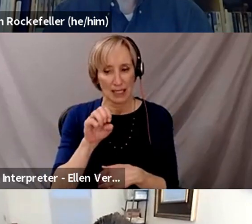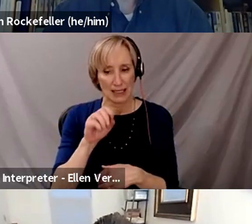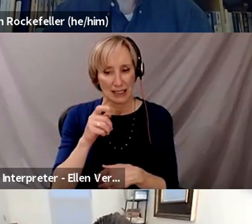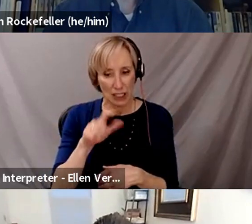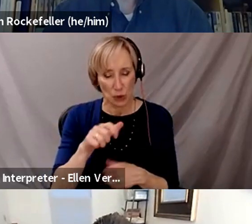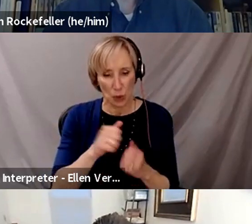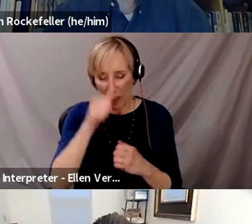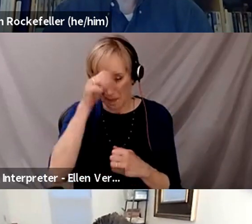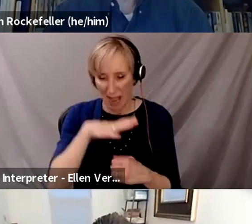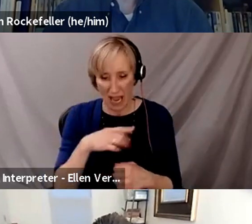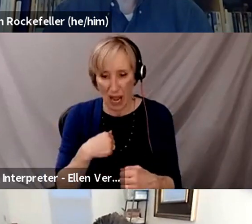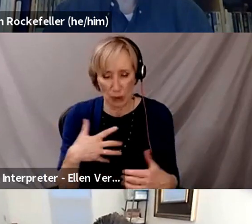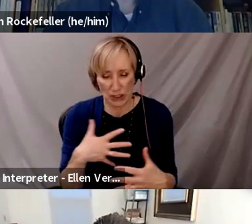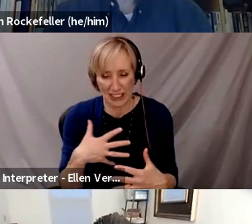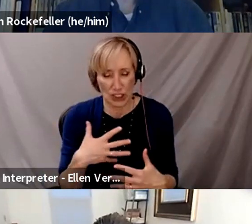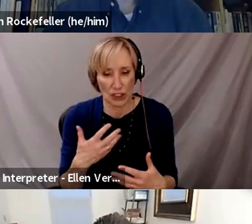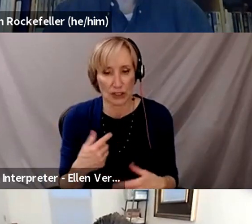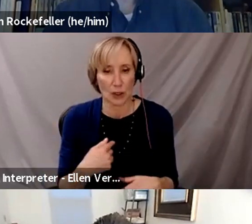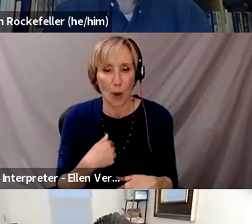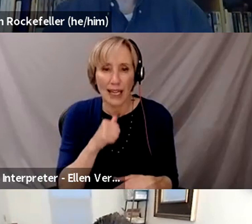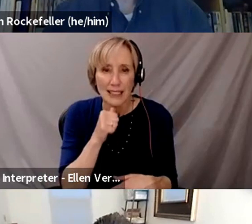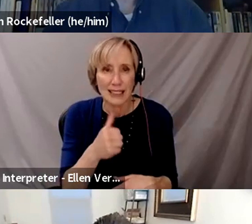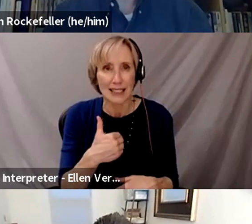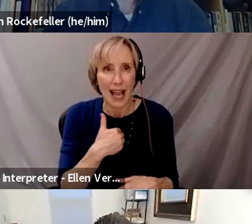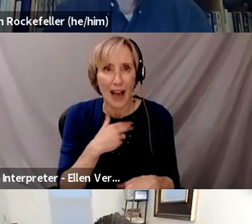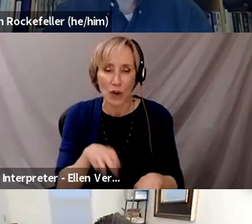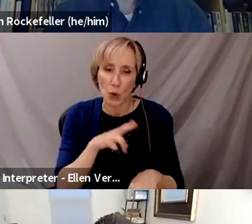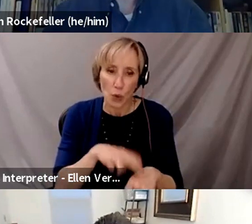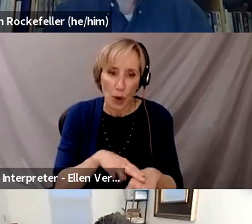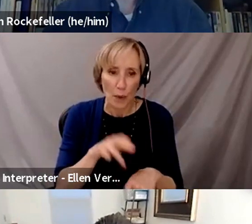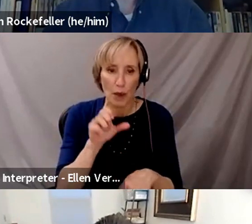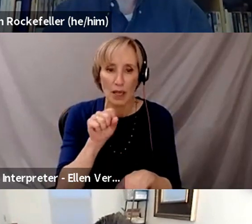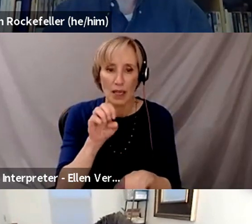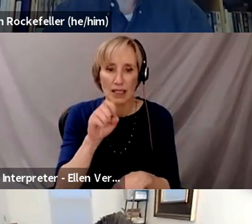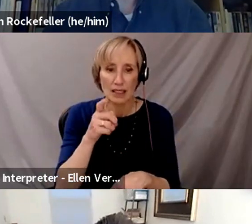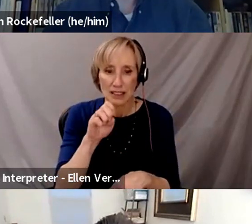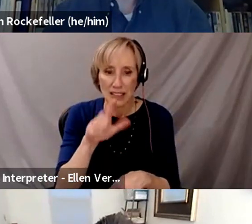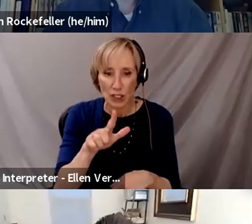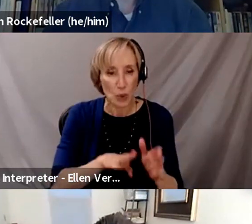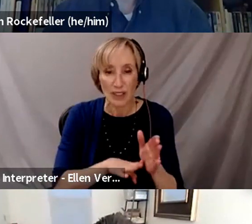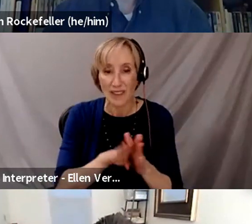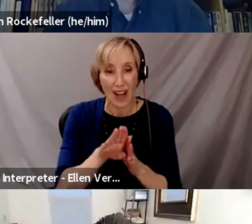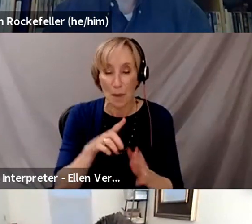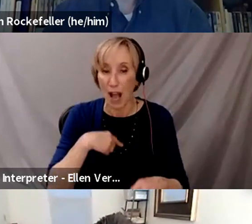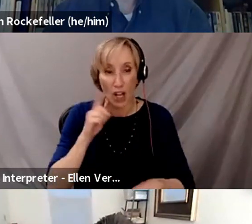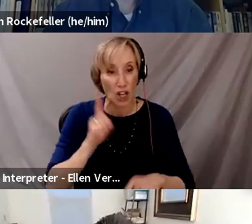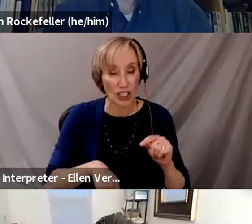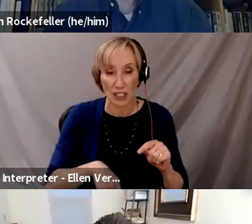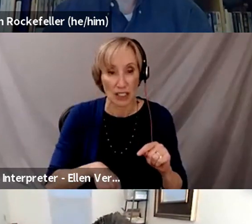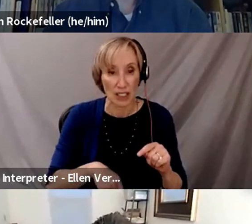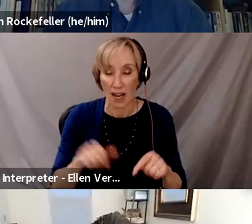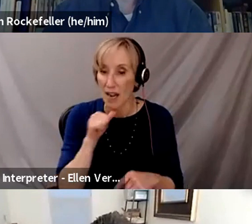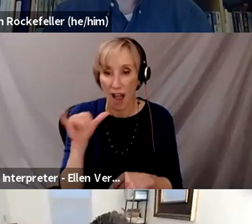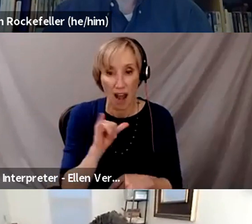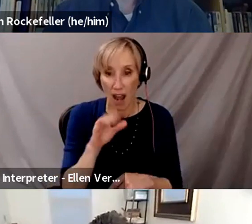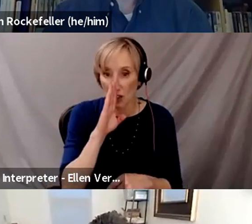I didn't get to go through that kind of normal sexual development that a lot of heteronormative people